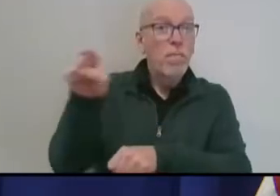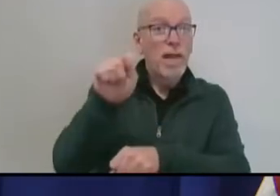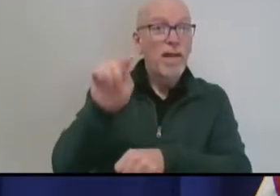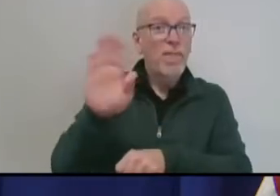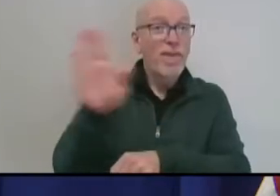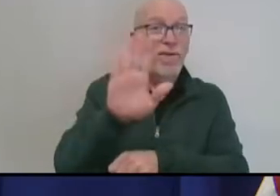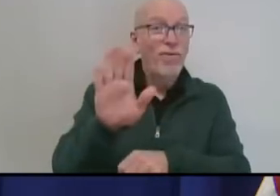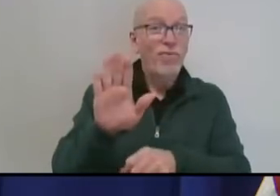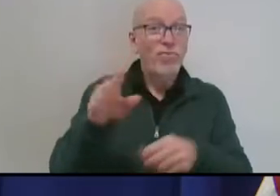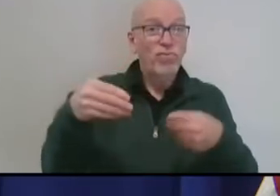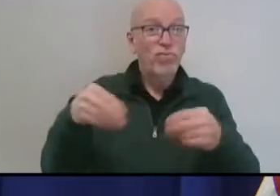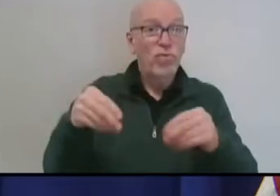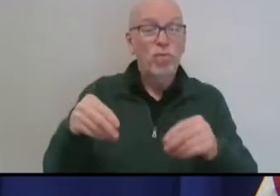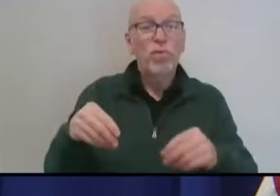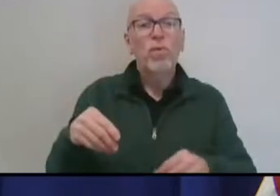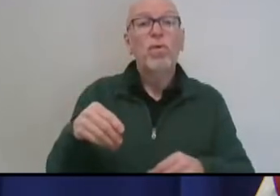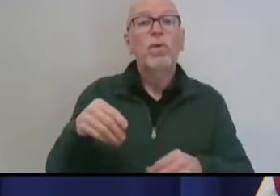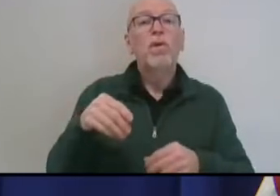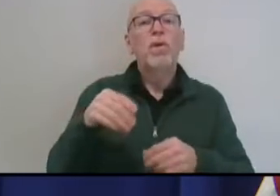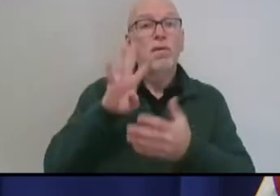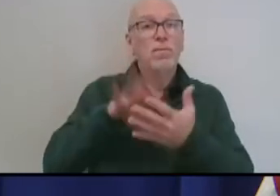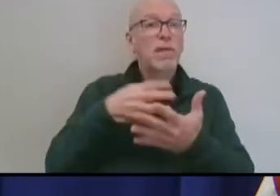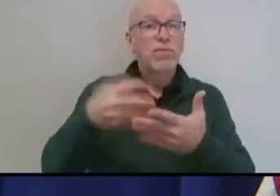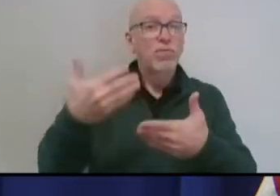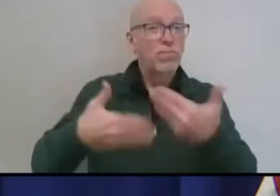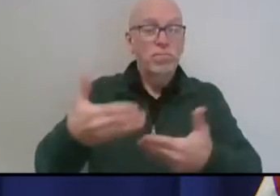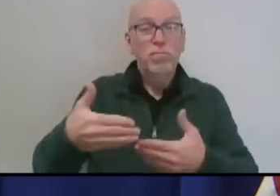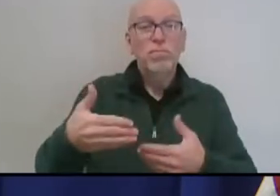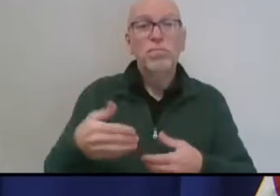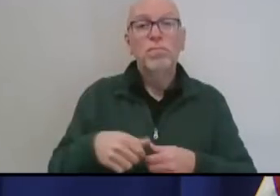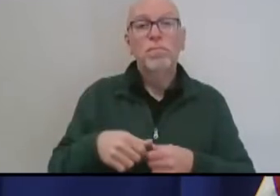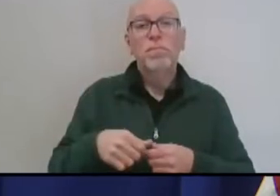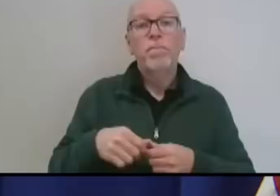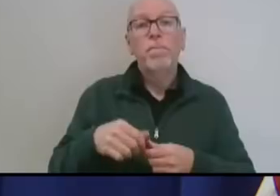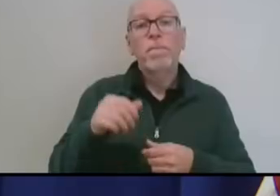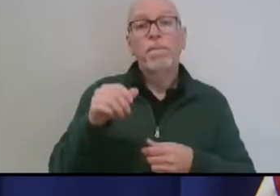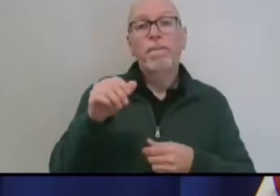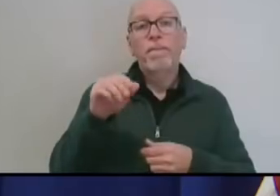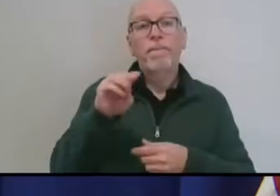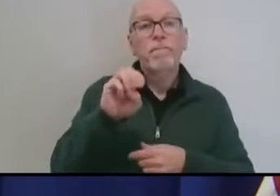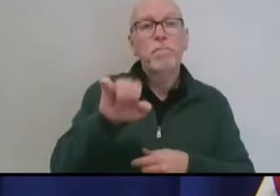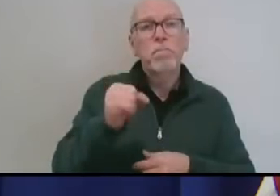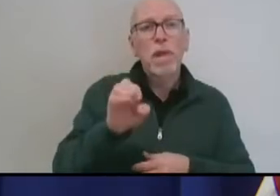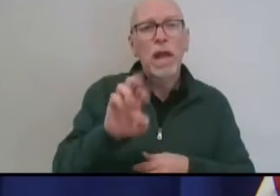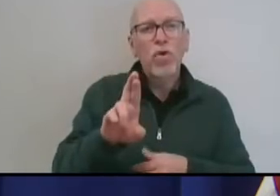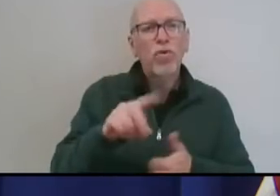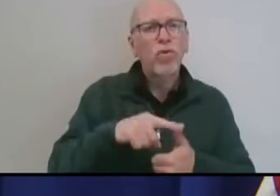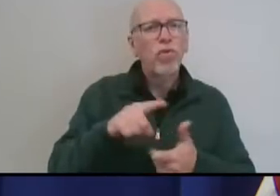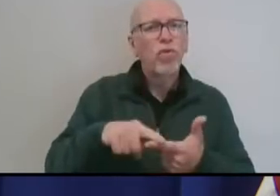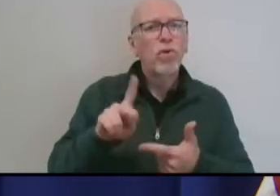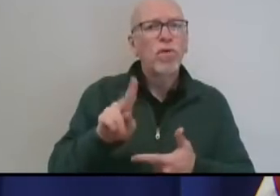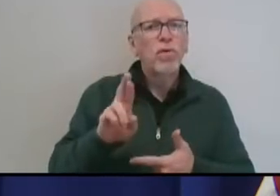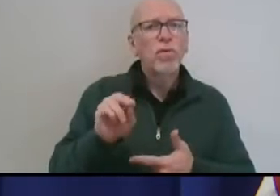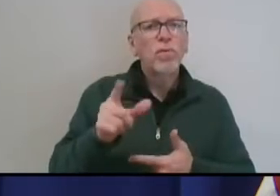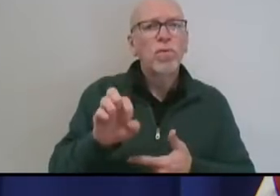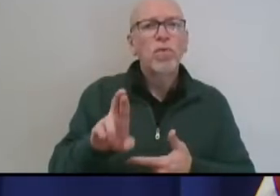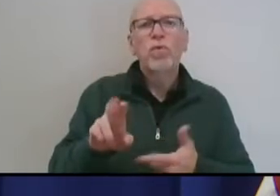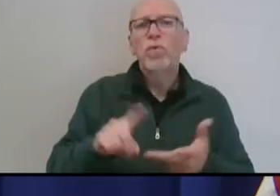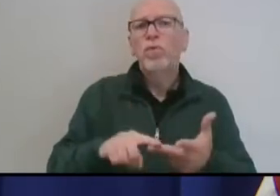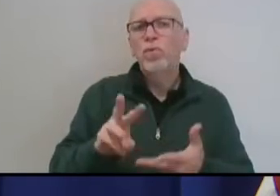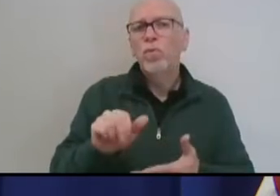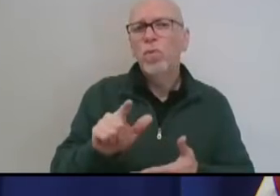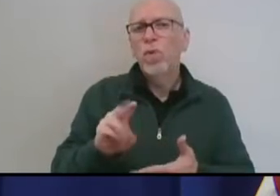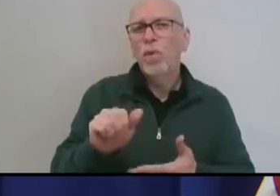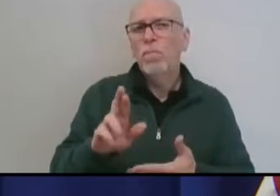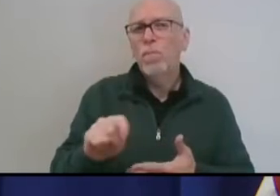regimen, and scheduling process at Meijer, at Kroger, at Walmart. So